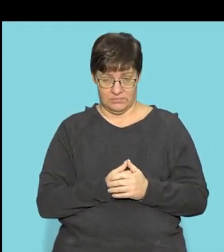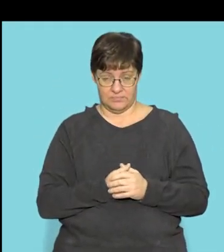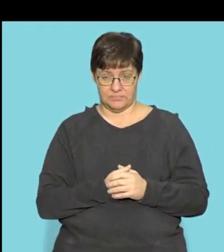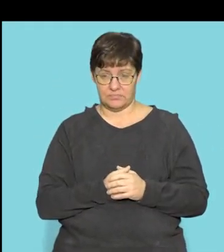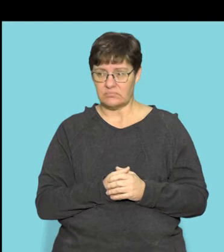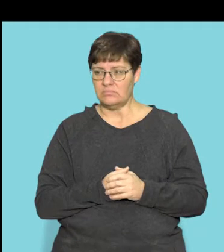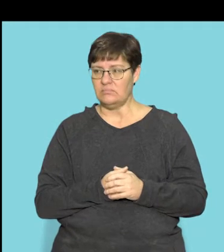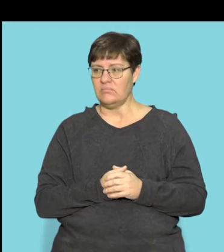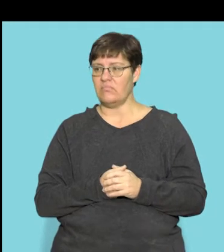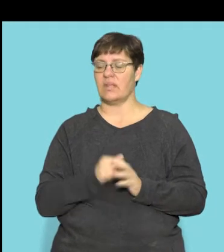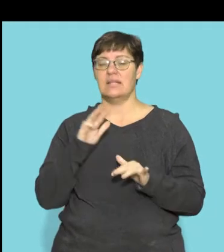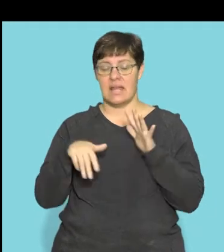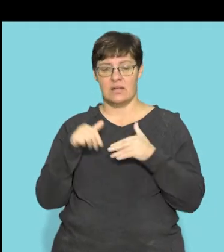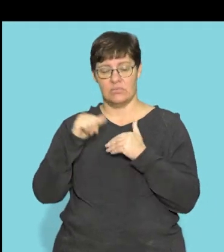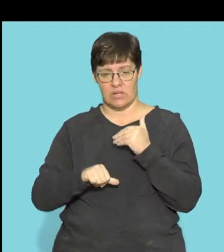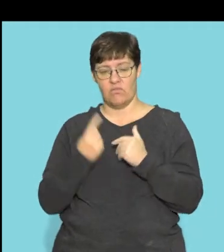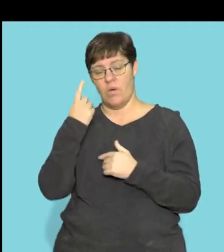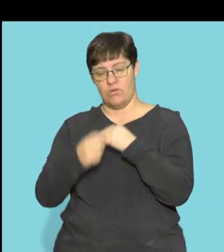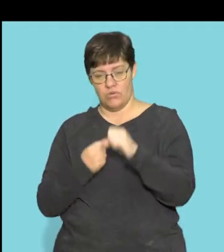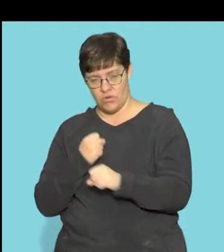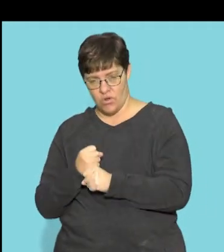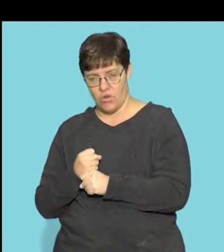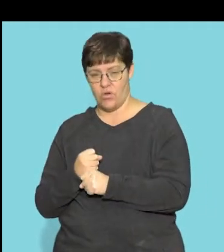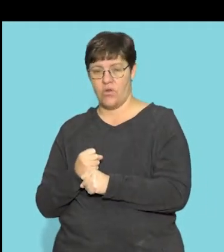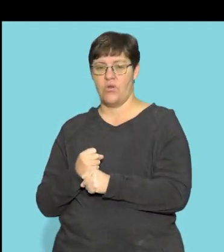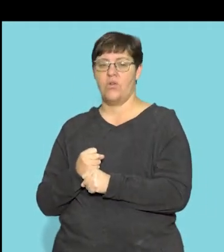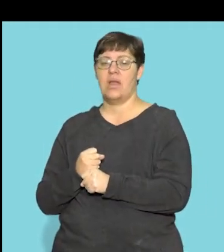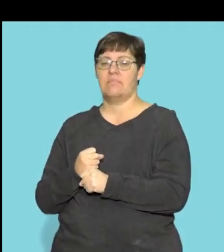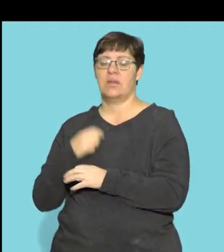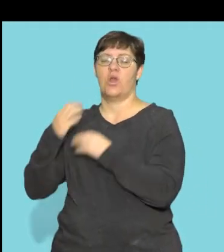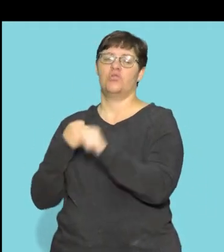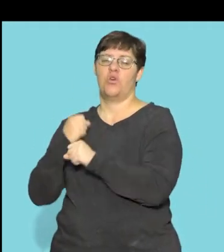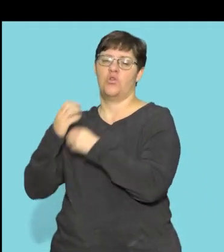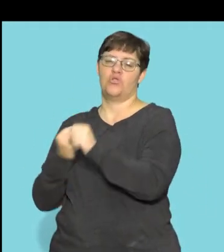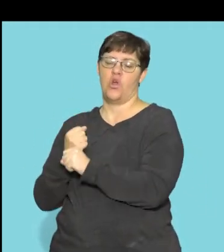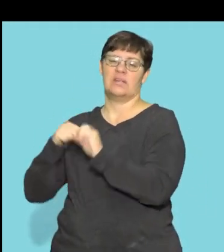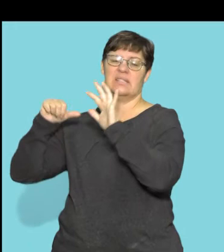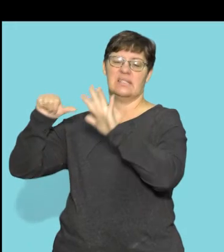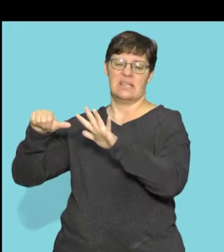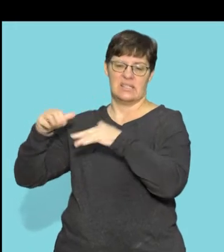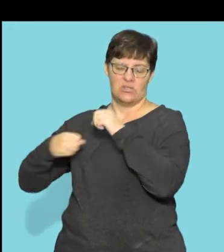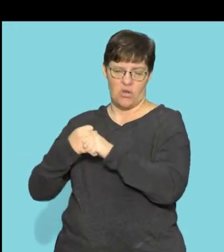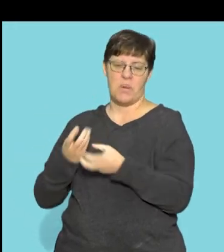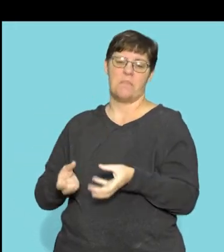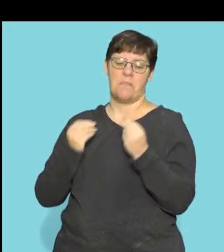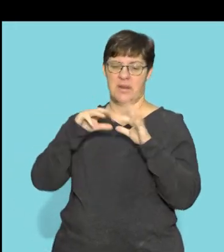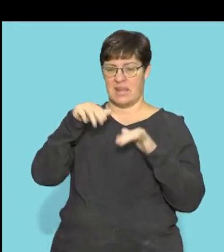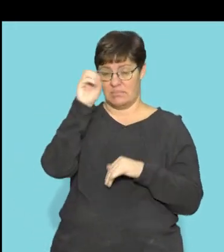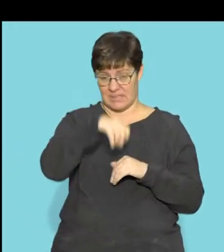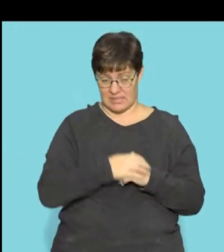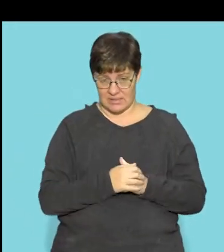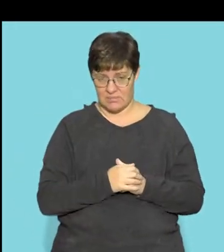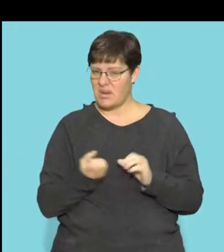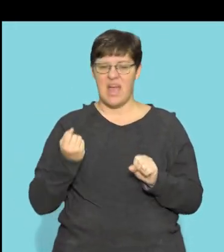So the 19% is for 1 year, the 6 years, every year you get the 19%. So it's